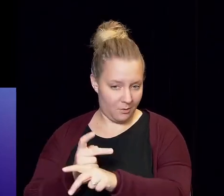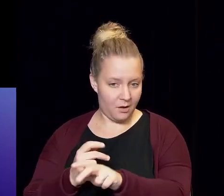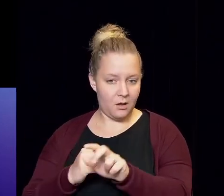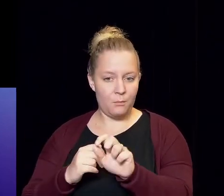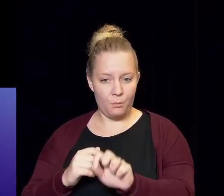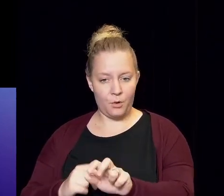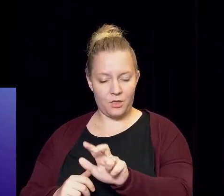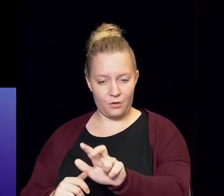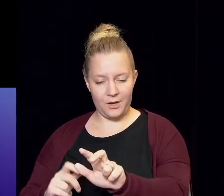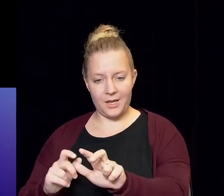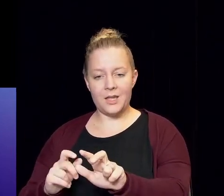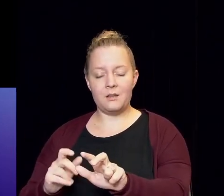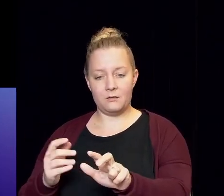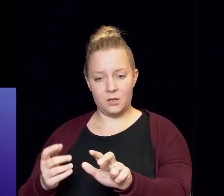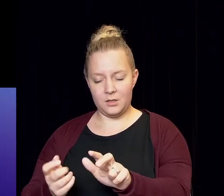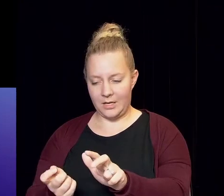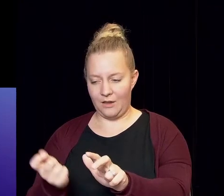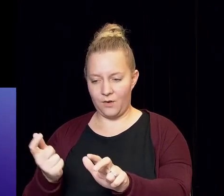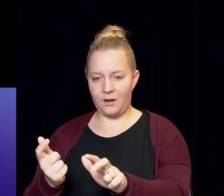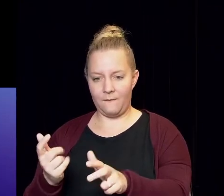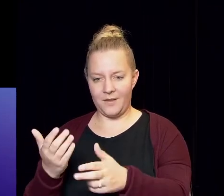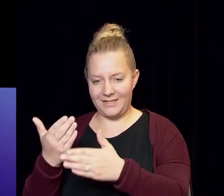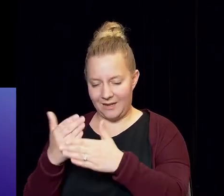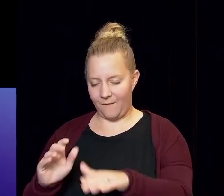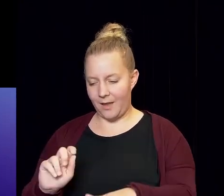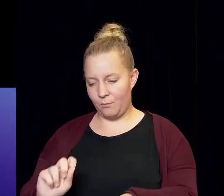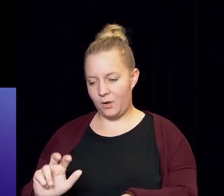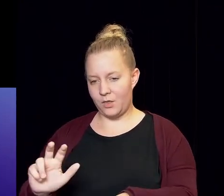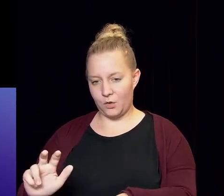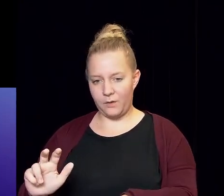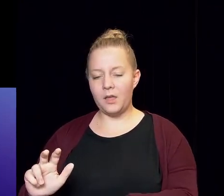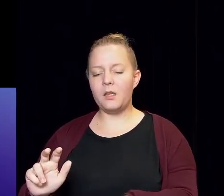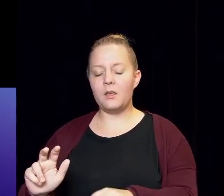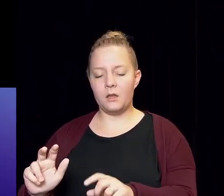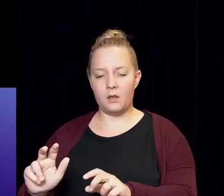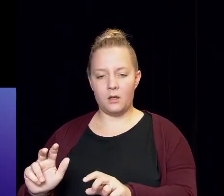decimal. So to get rid of it, I divide by that 3/10 decimal.